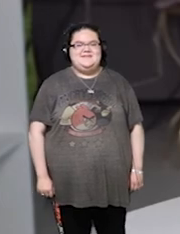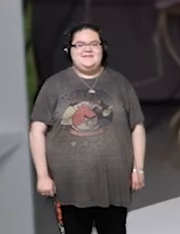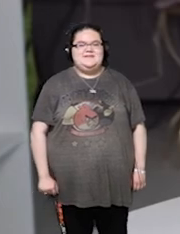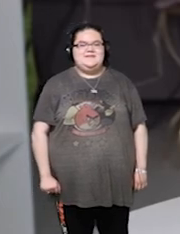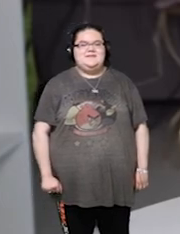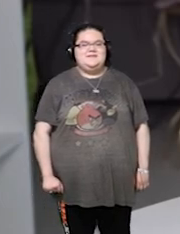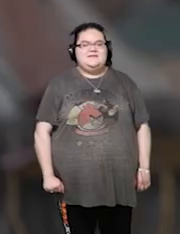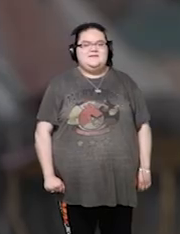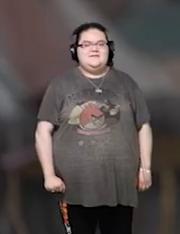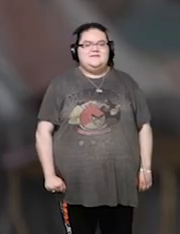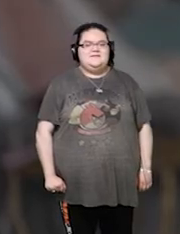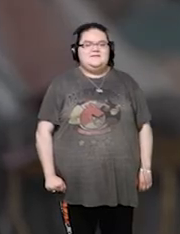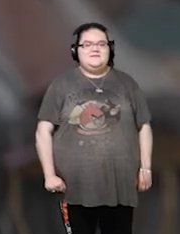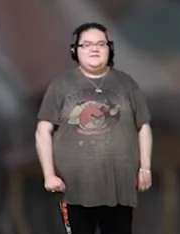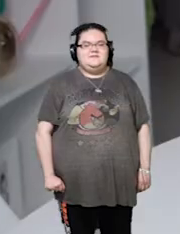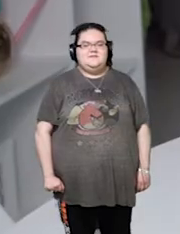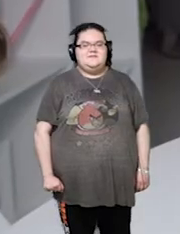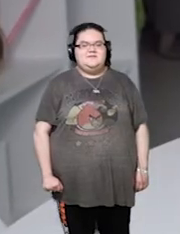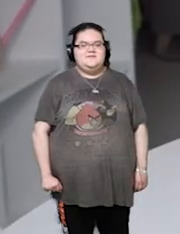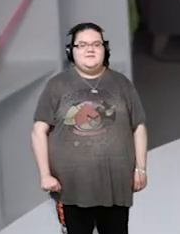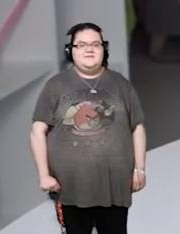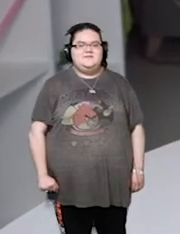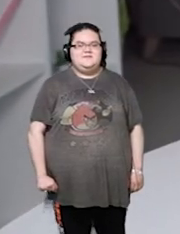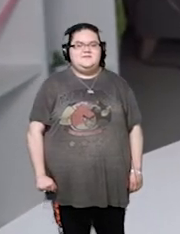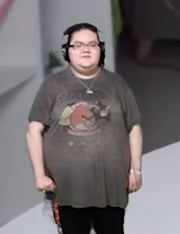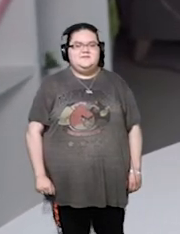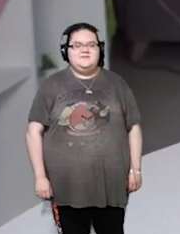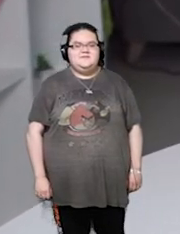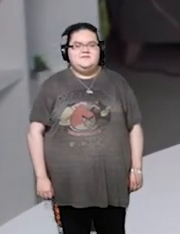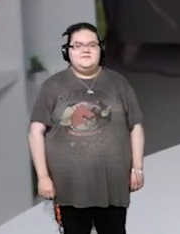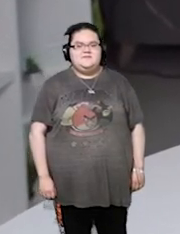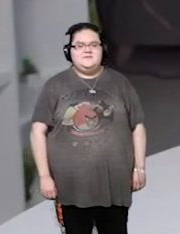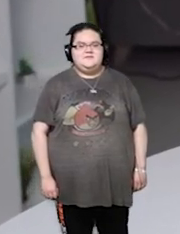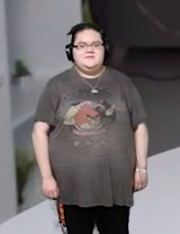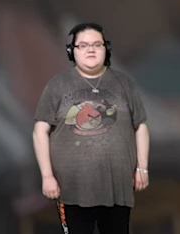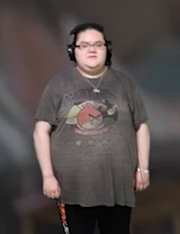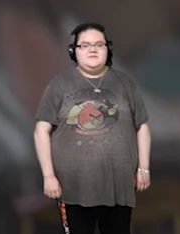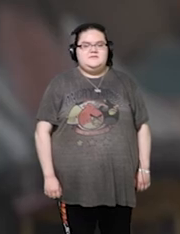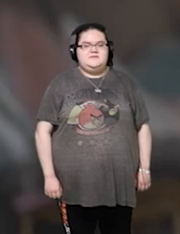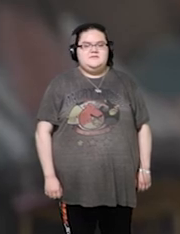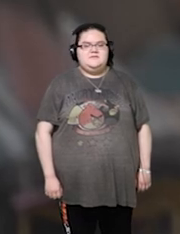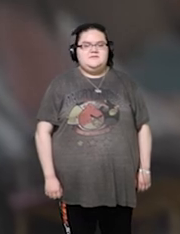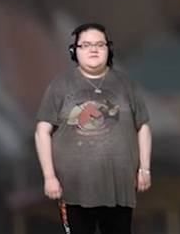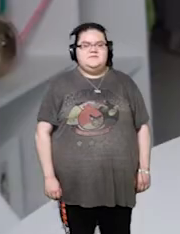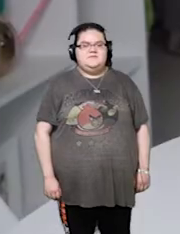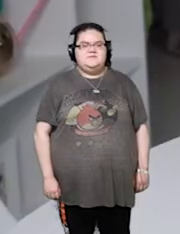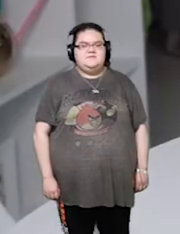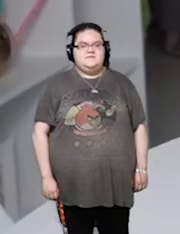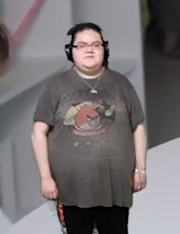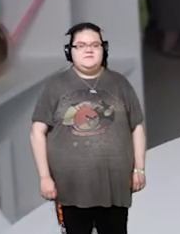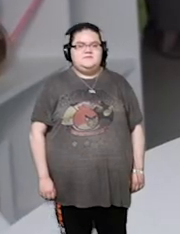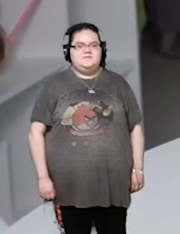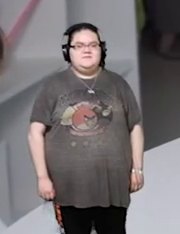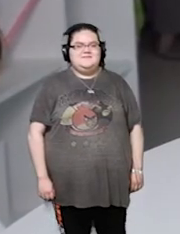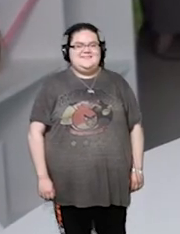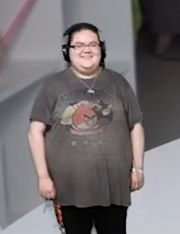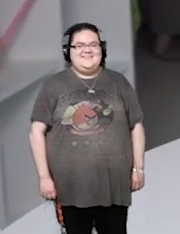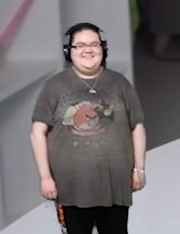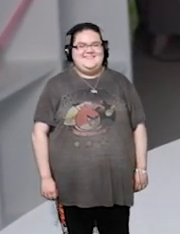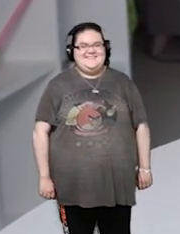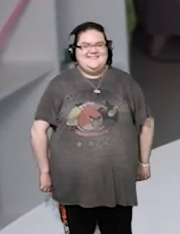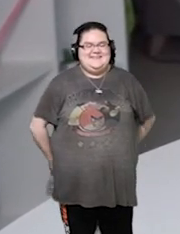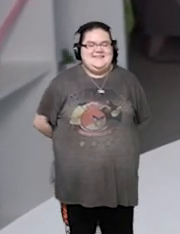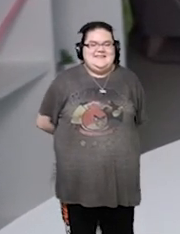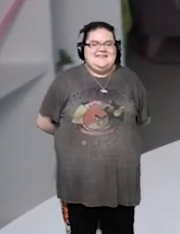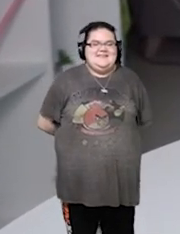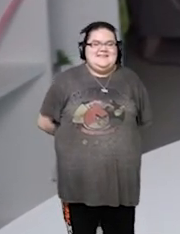trying to overdoing it, you know. Maybe I don't know. Maybe the fact it's such a tiny bottle. Look. It's expensive, this is. You man can't afford the bigger one. That's why it is. Like,